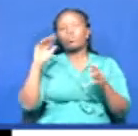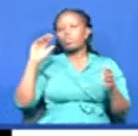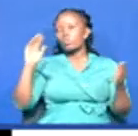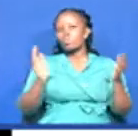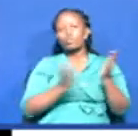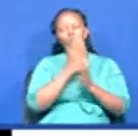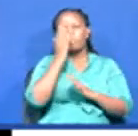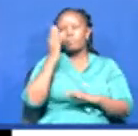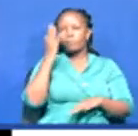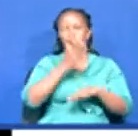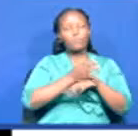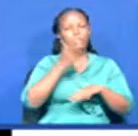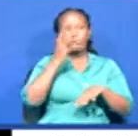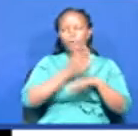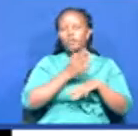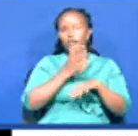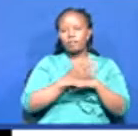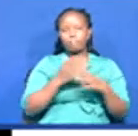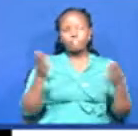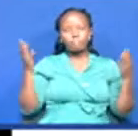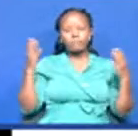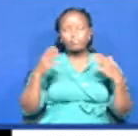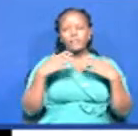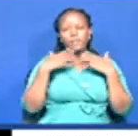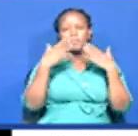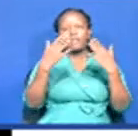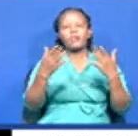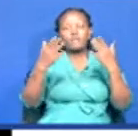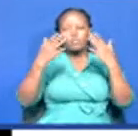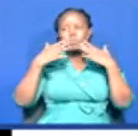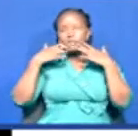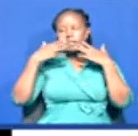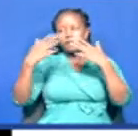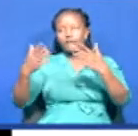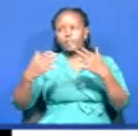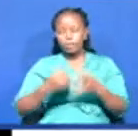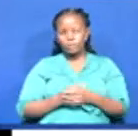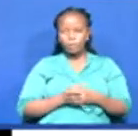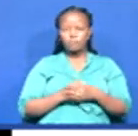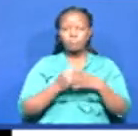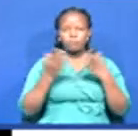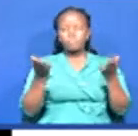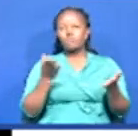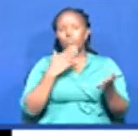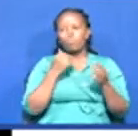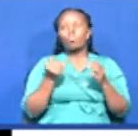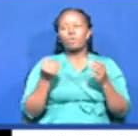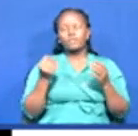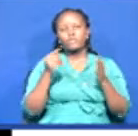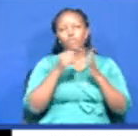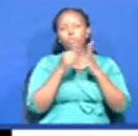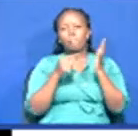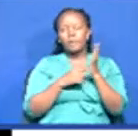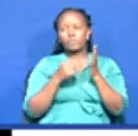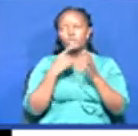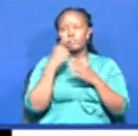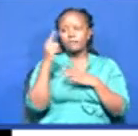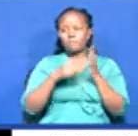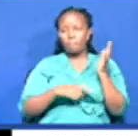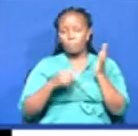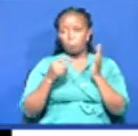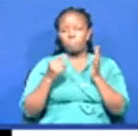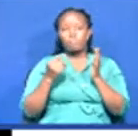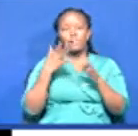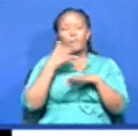counterfeits. Thank you so much. As I finish, just want to mention that after this, we'll